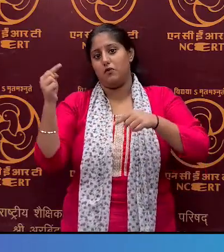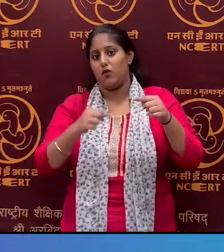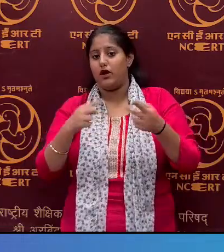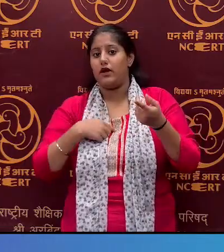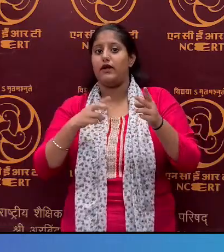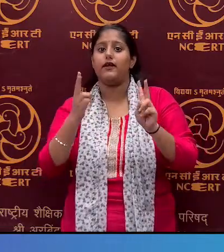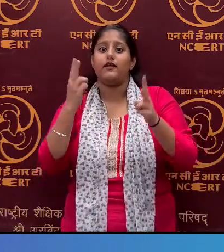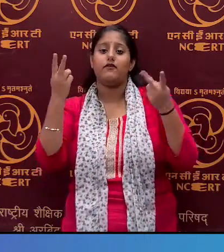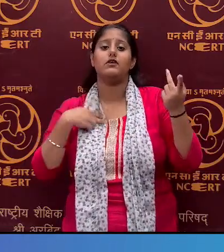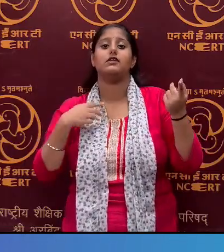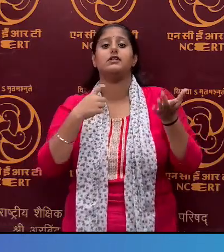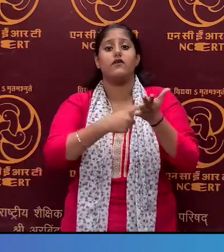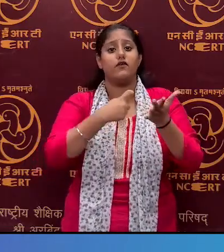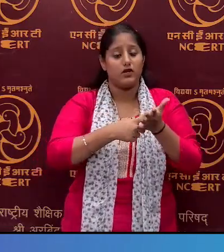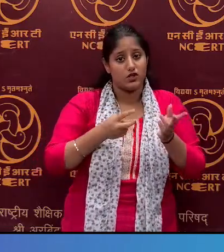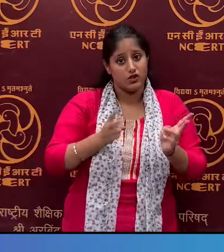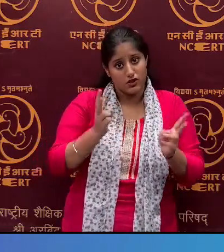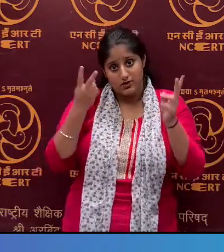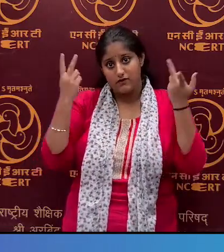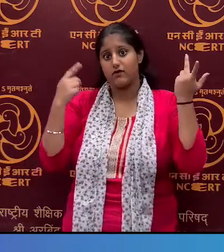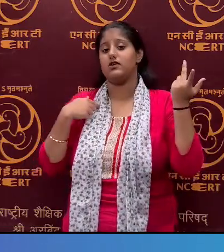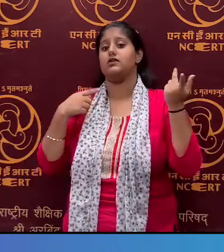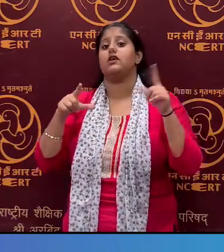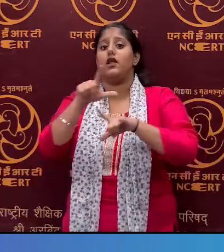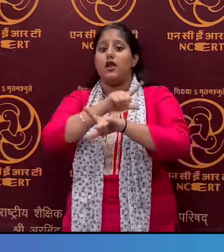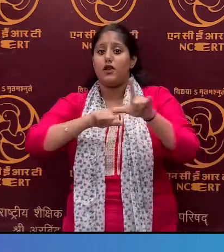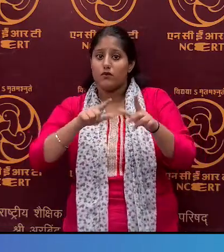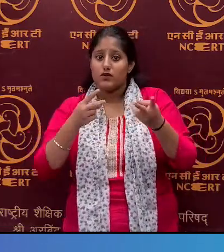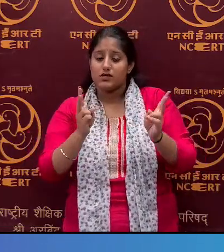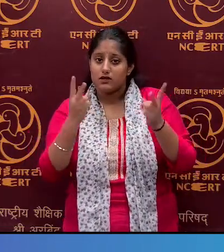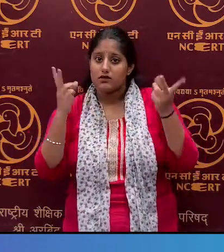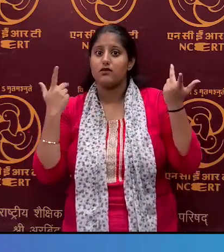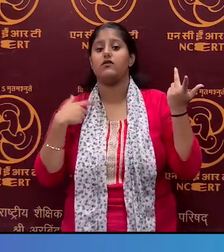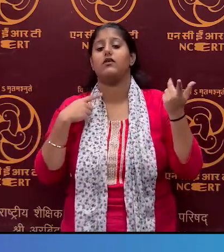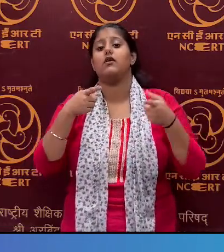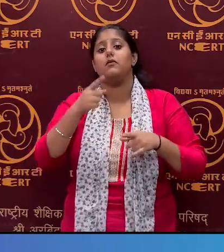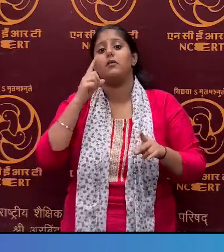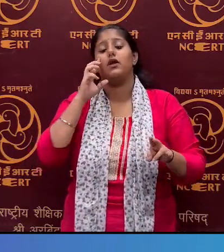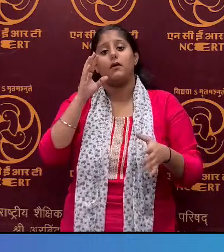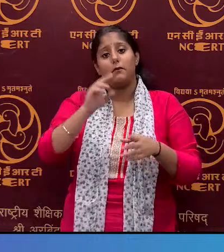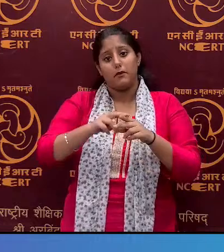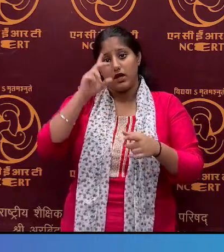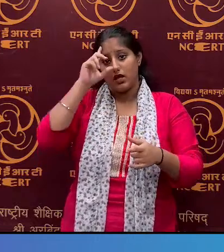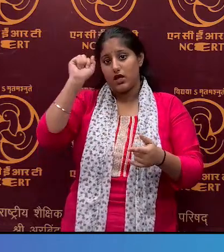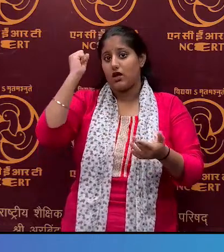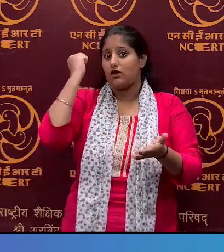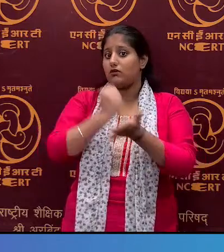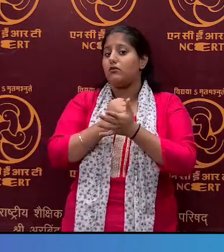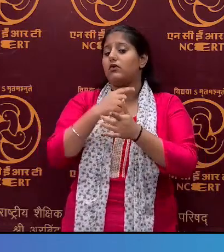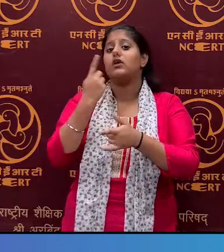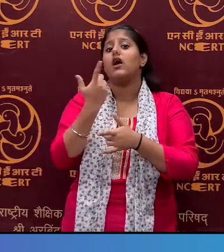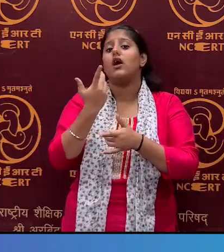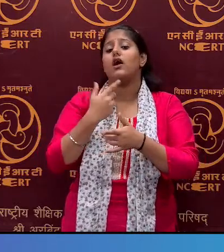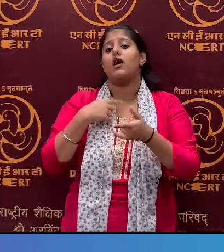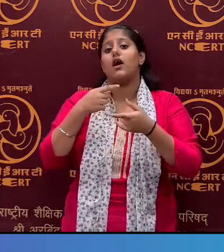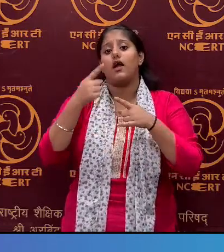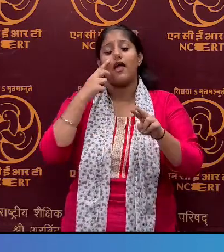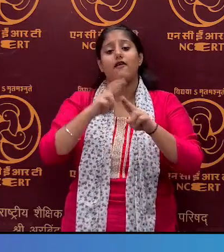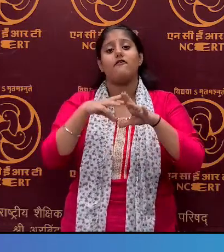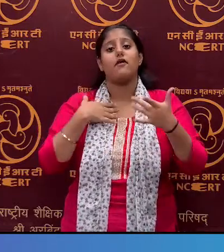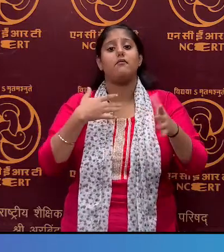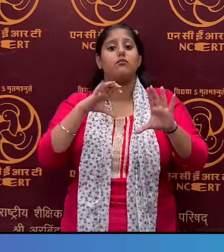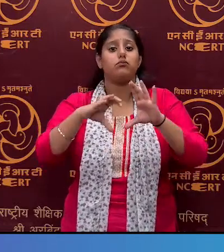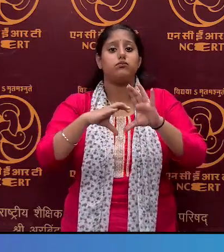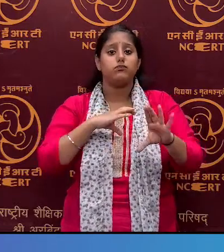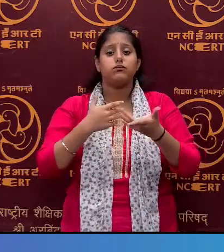when we talk about religious composition, linguistic composition. But we need to remember one thing, that when we talk